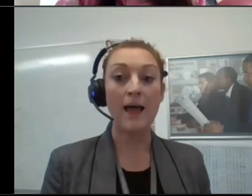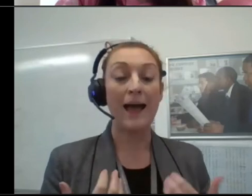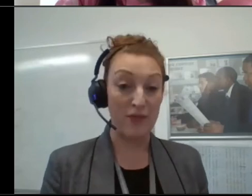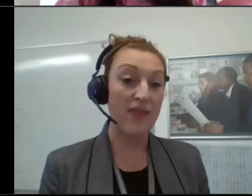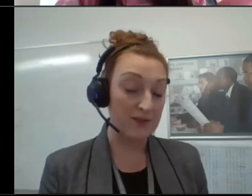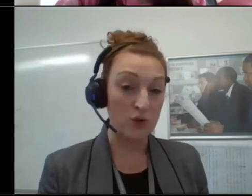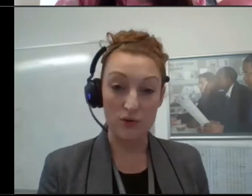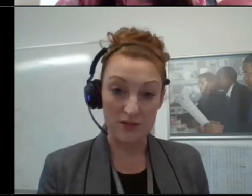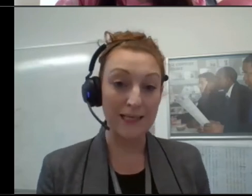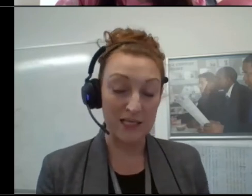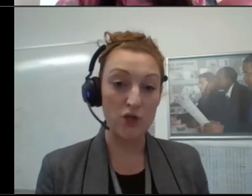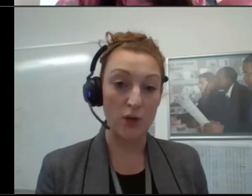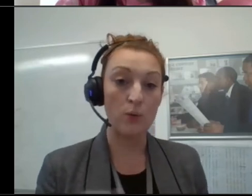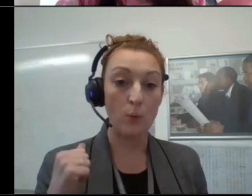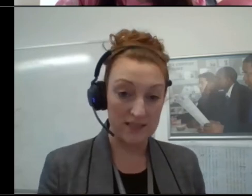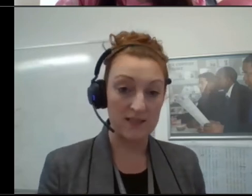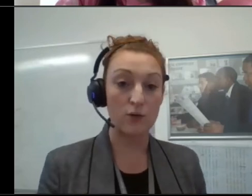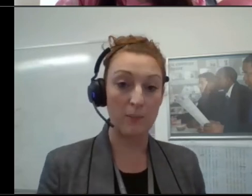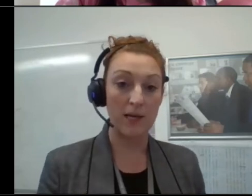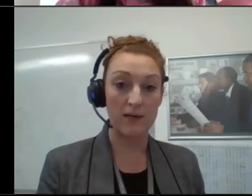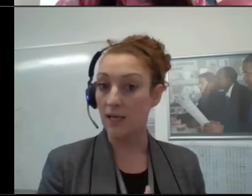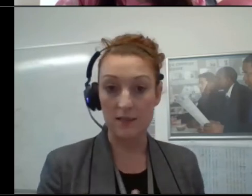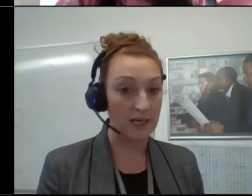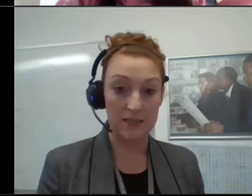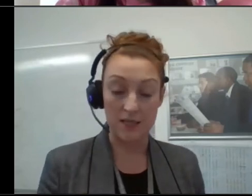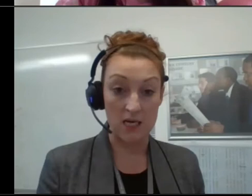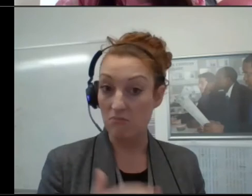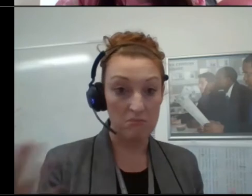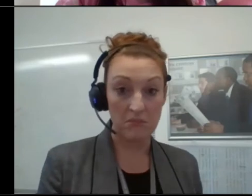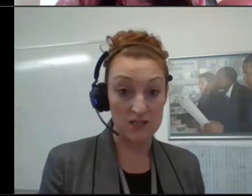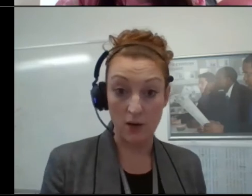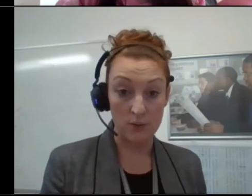things, and that's not suddenly new when it's incredibly high stakes and